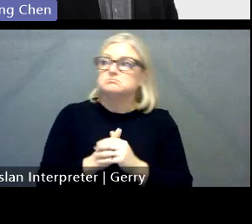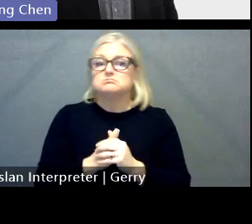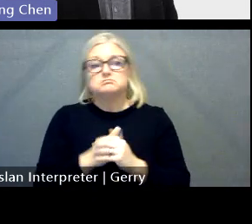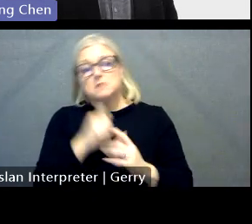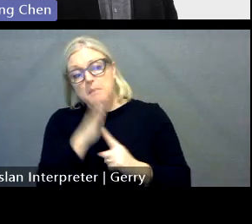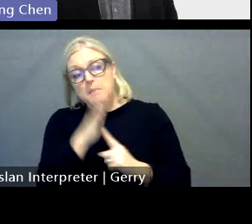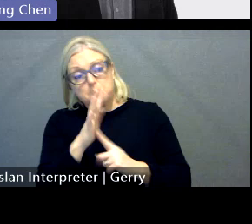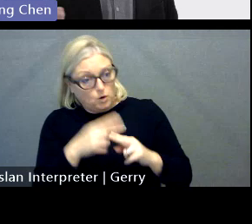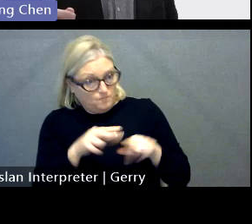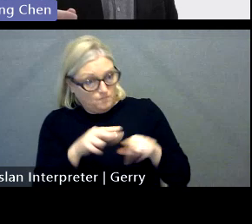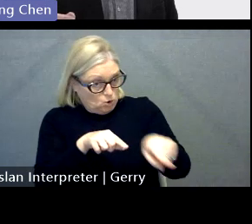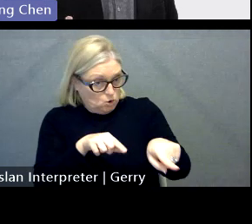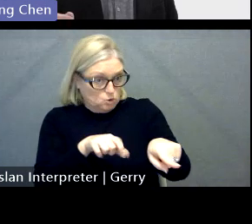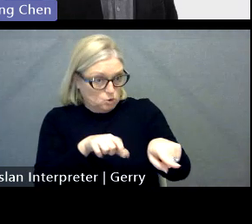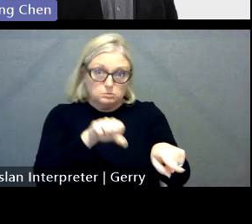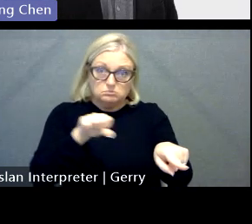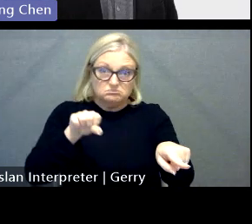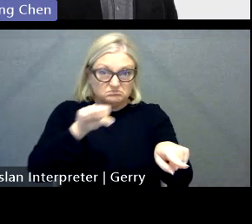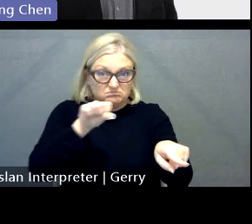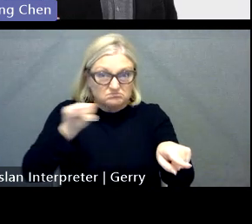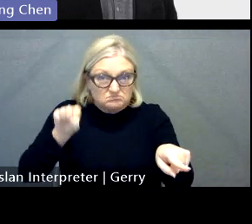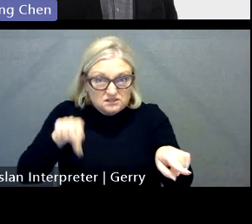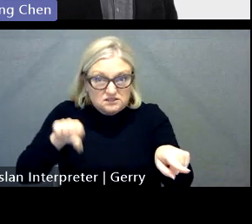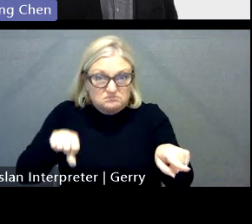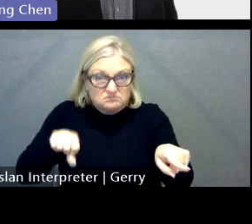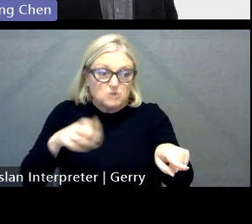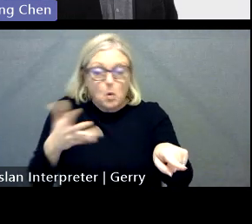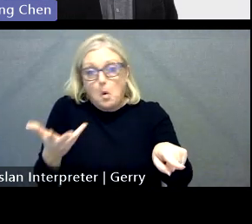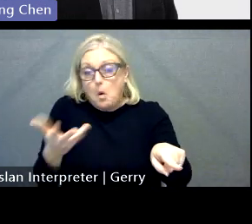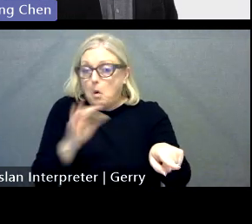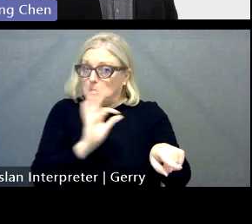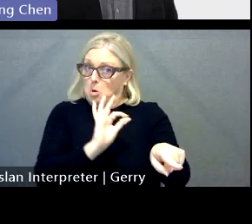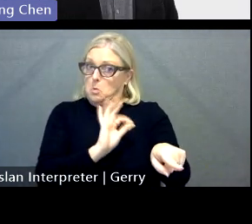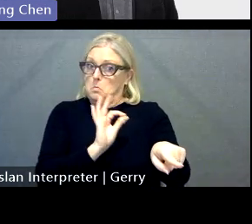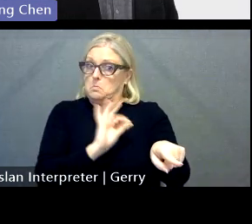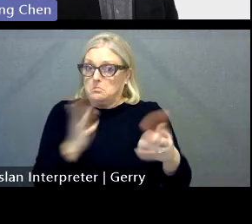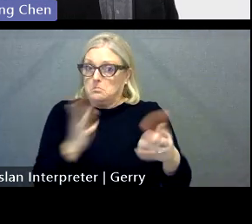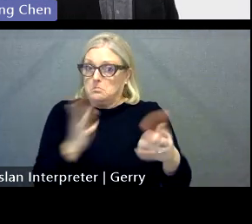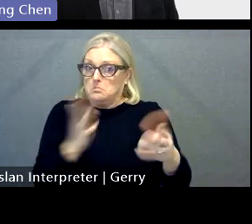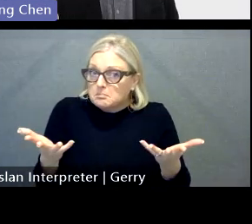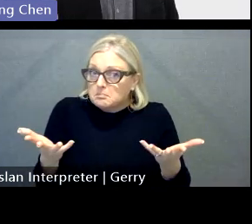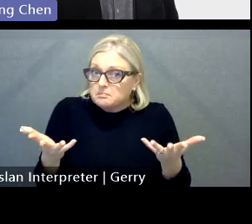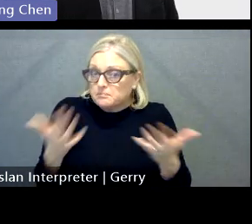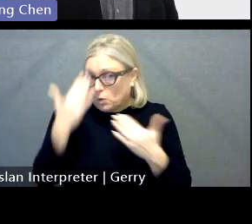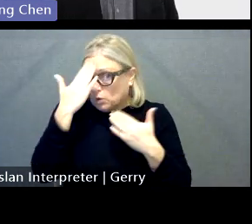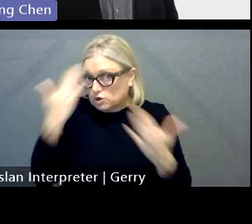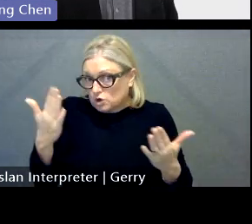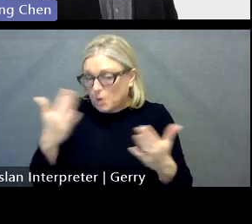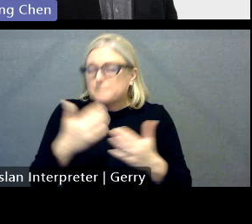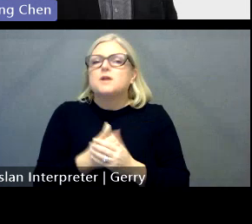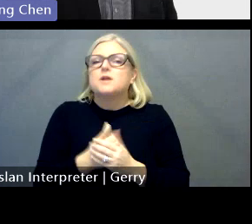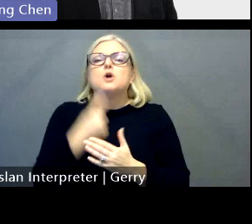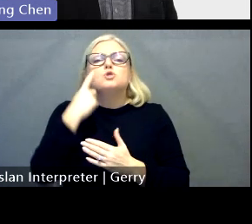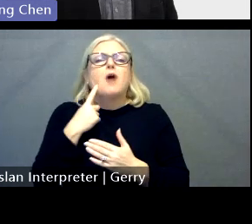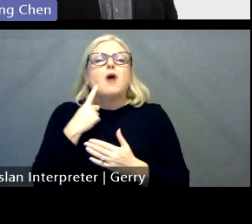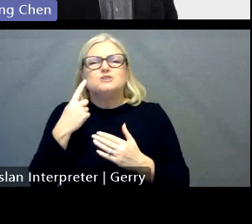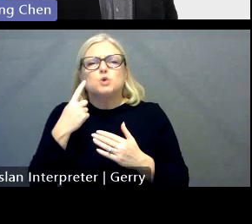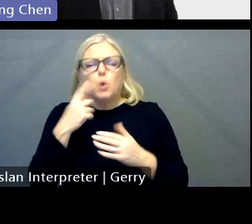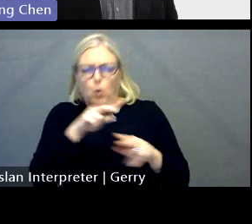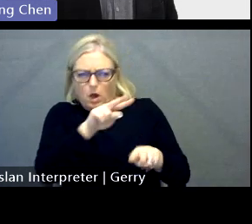information, if collected, you may be able to calculate an aggregate importance weighted score for the